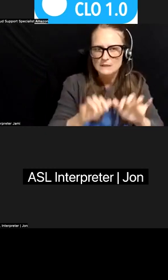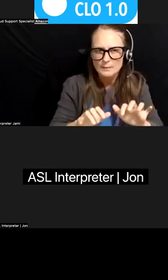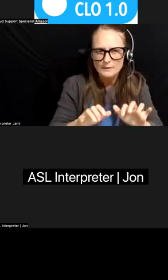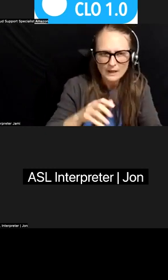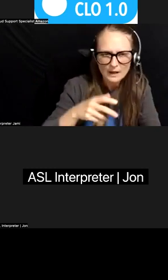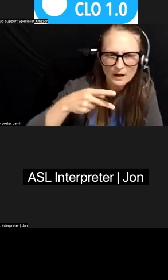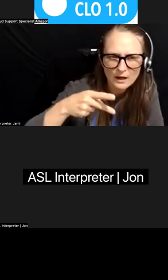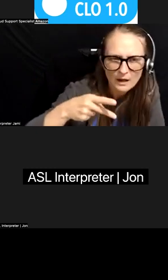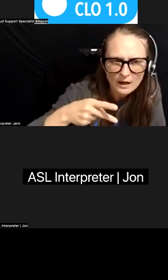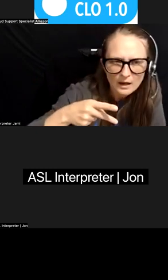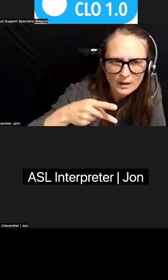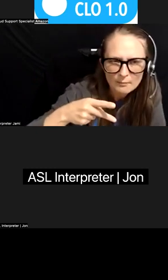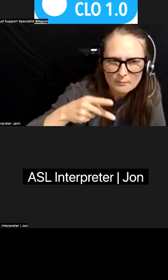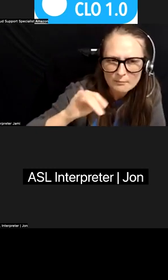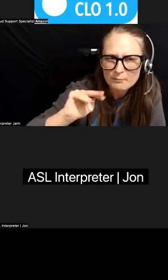address.